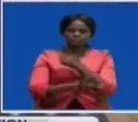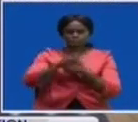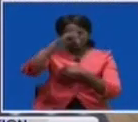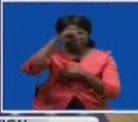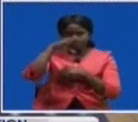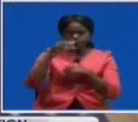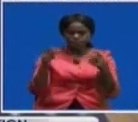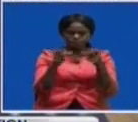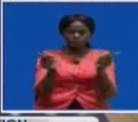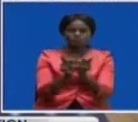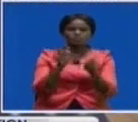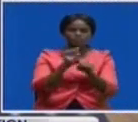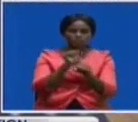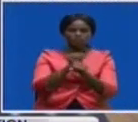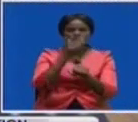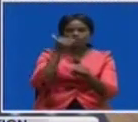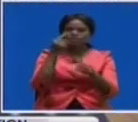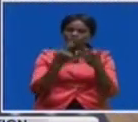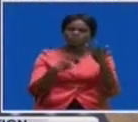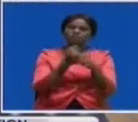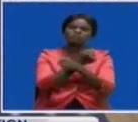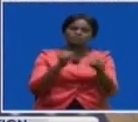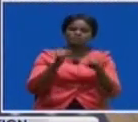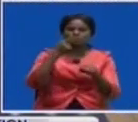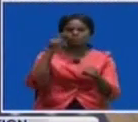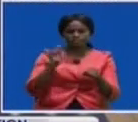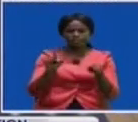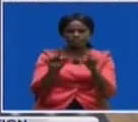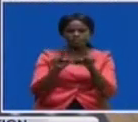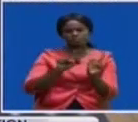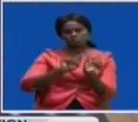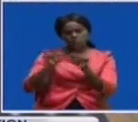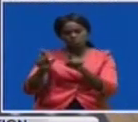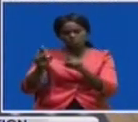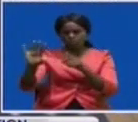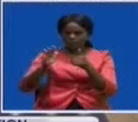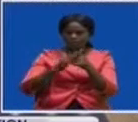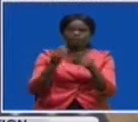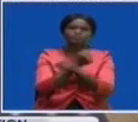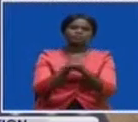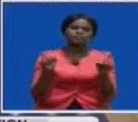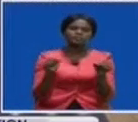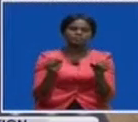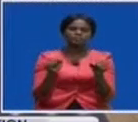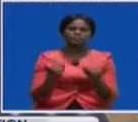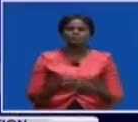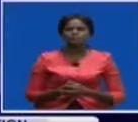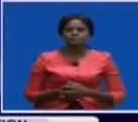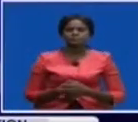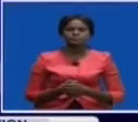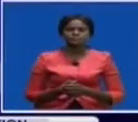The place of work must be a safe place where we can go and come back and see the family.